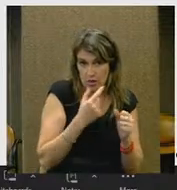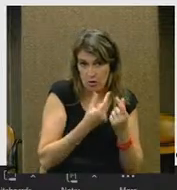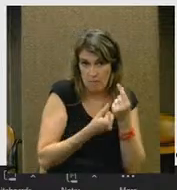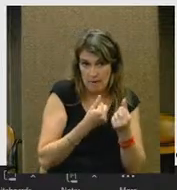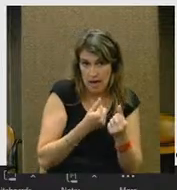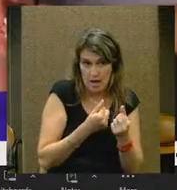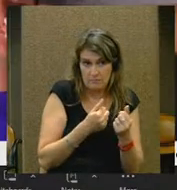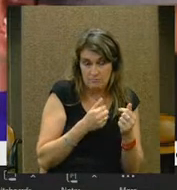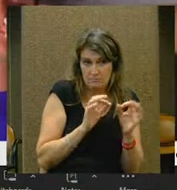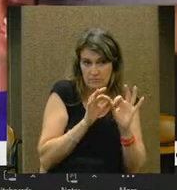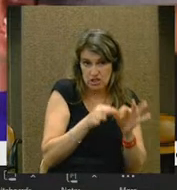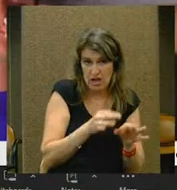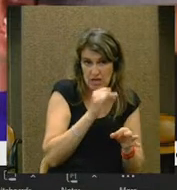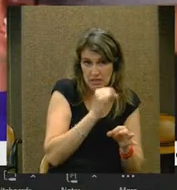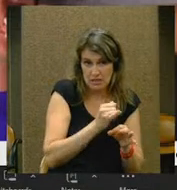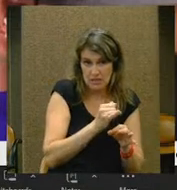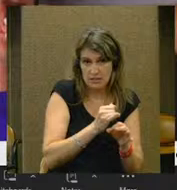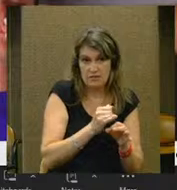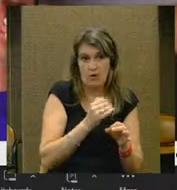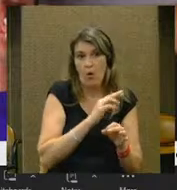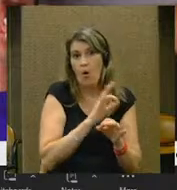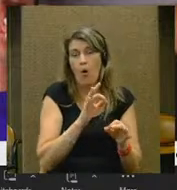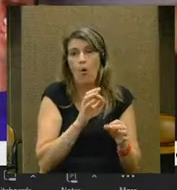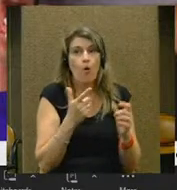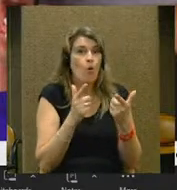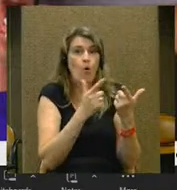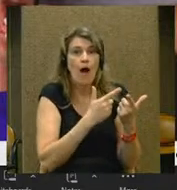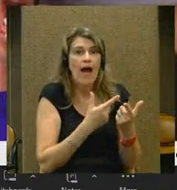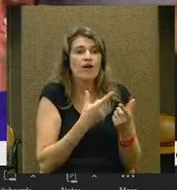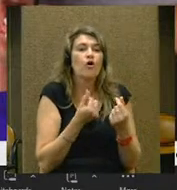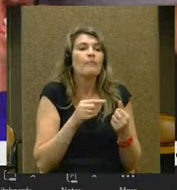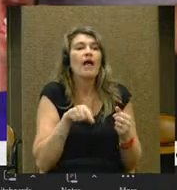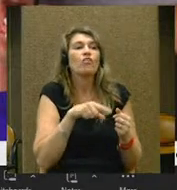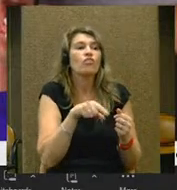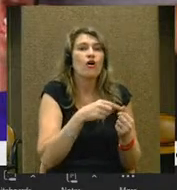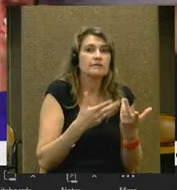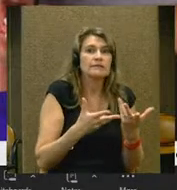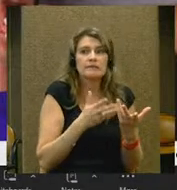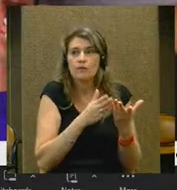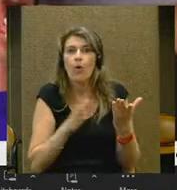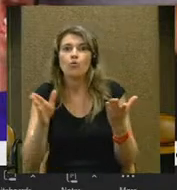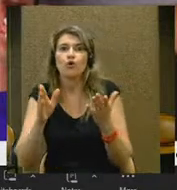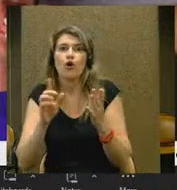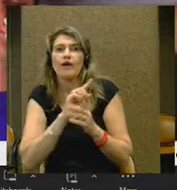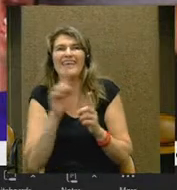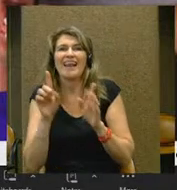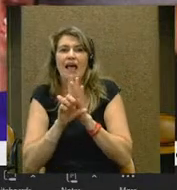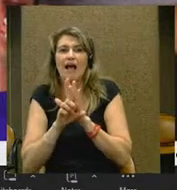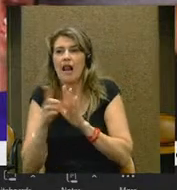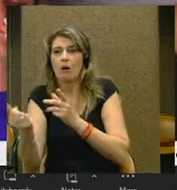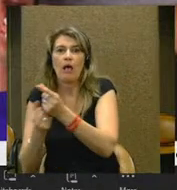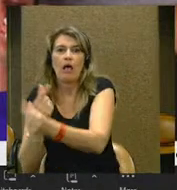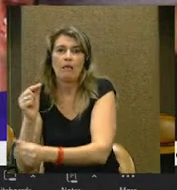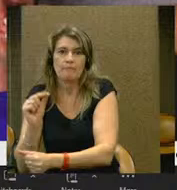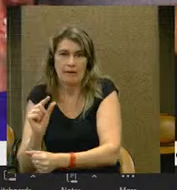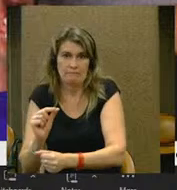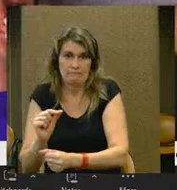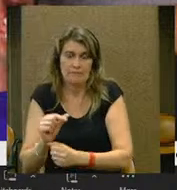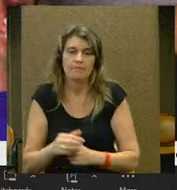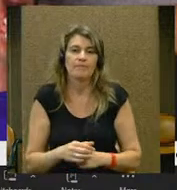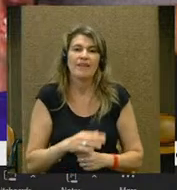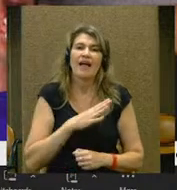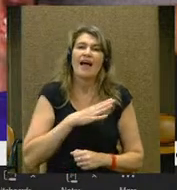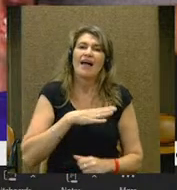disorder? We also know that there's a very effective opioid overdose reversal drug, naloxone, or one of the brand names